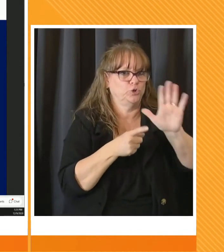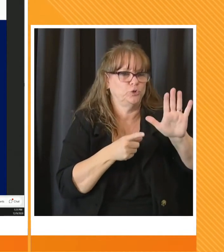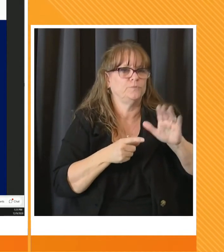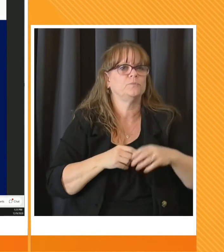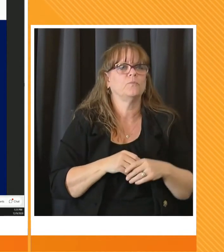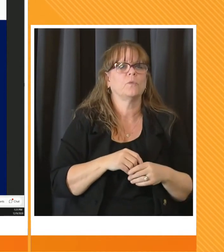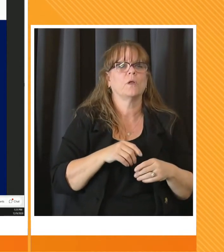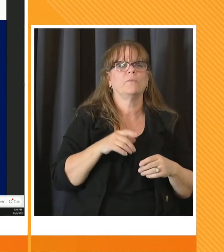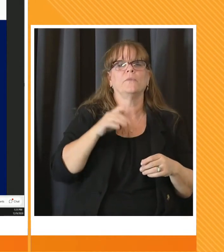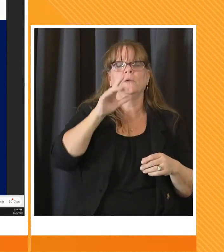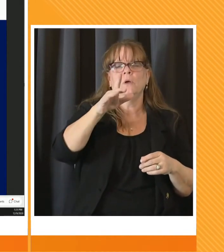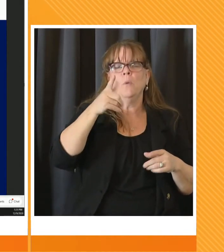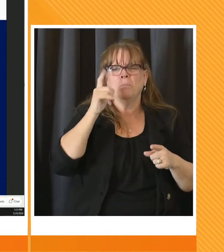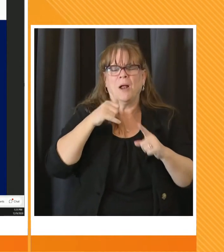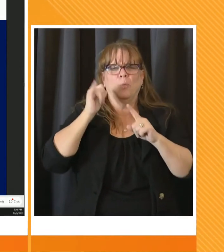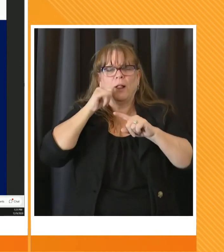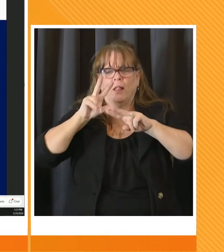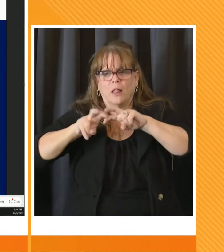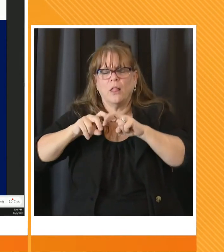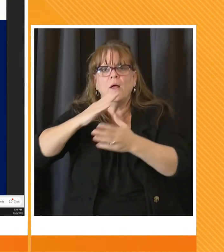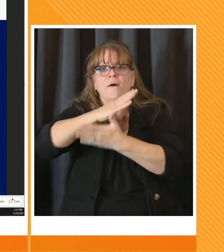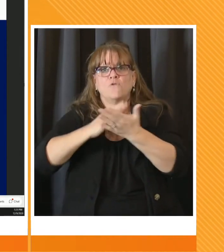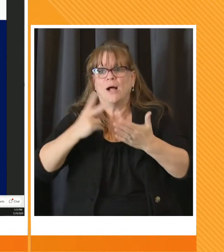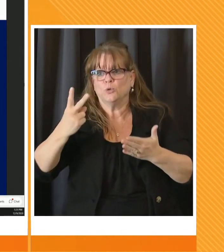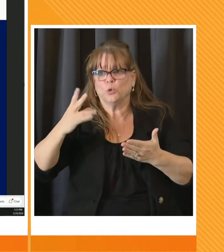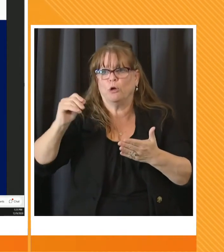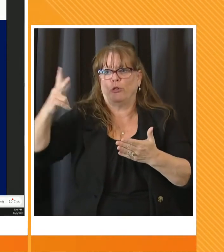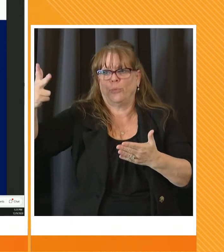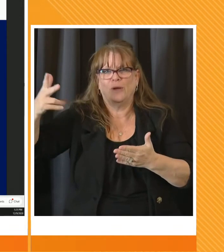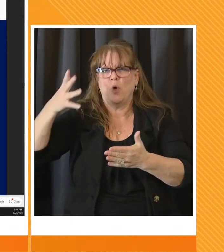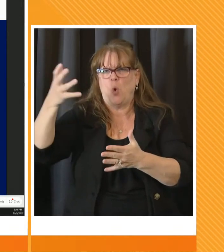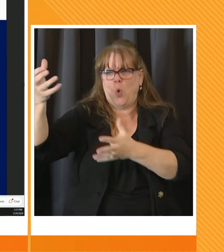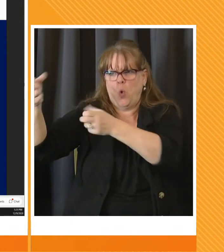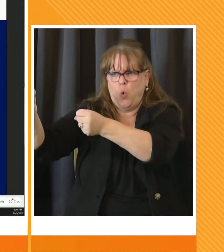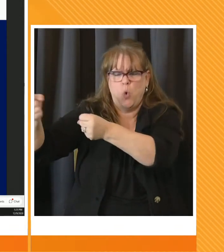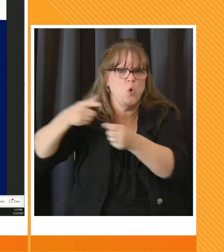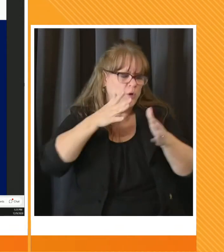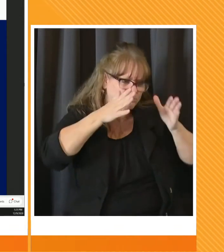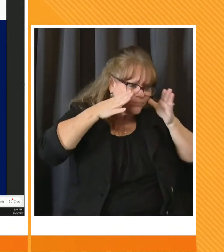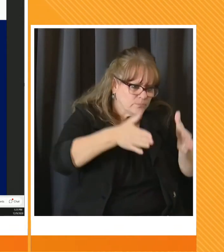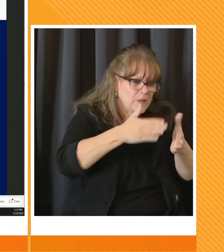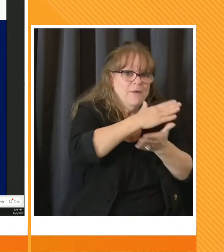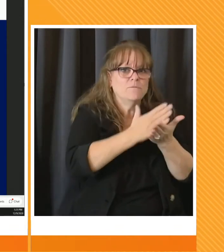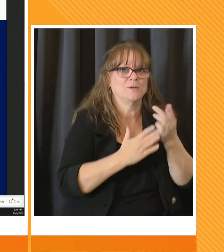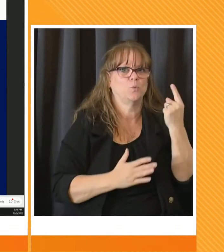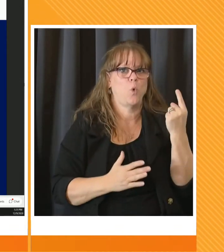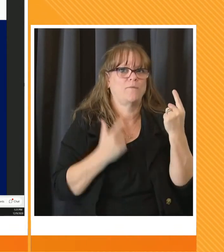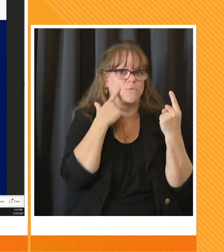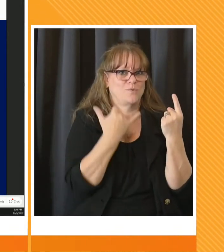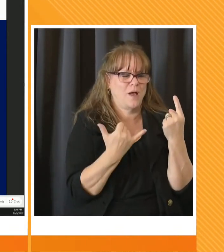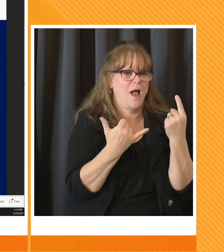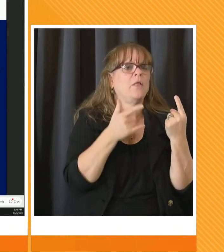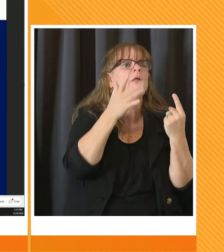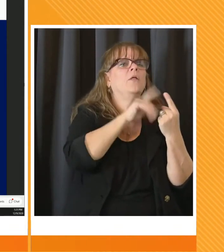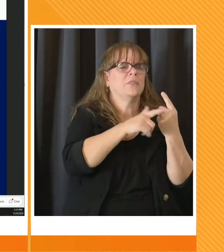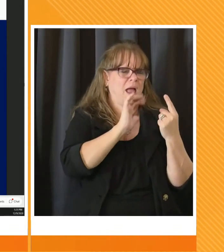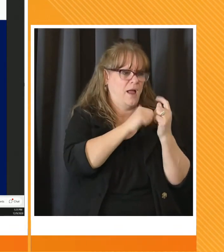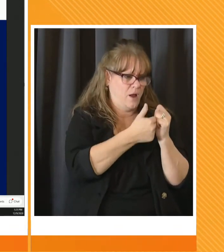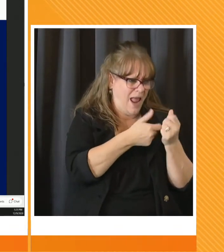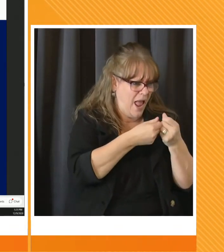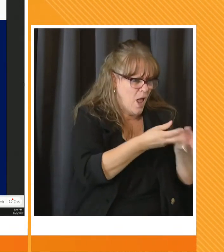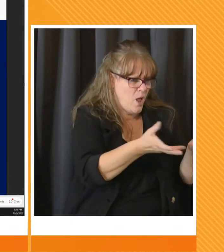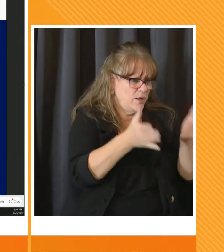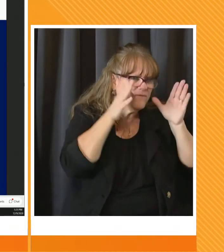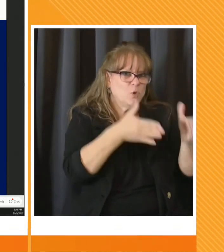more information about the providers who will be eligible to give that vaccine and the settings in which they will do it. So there's